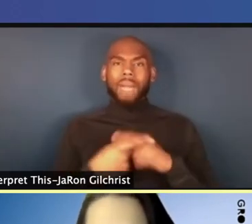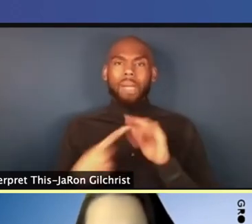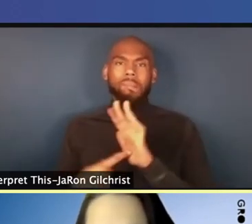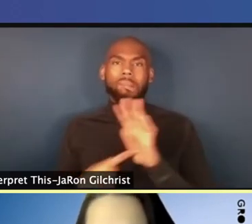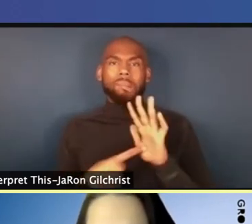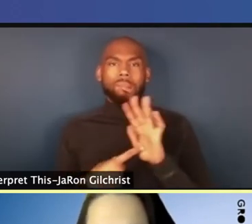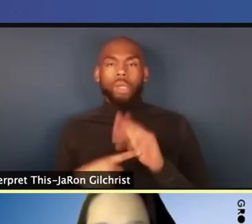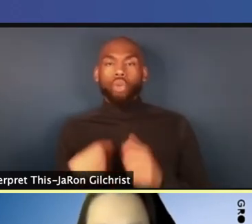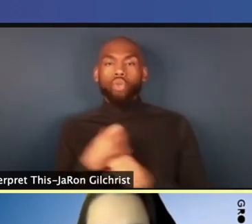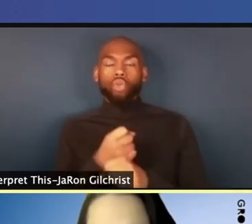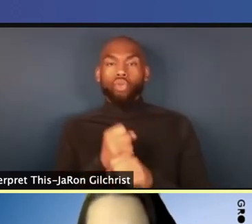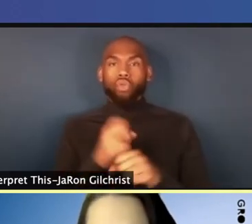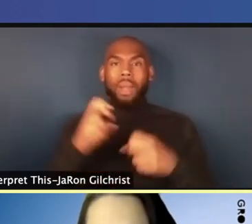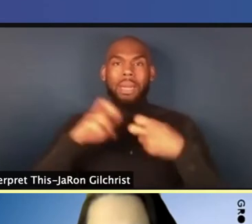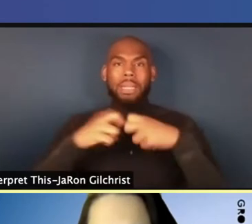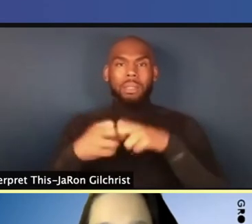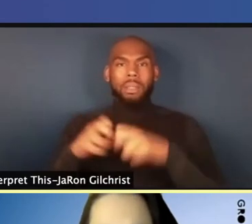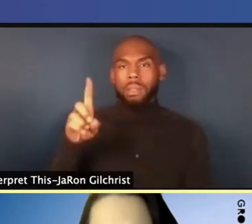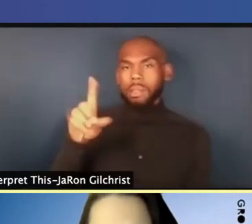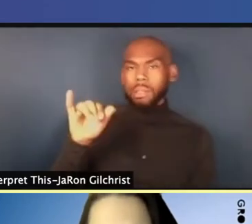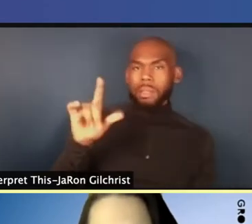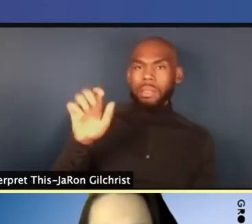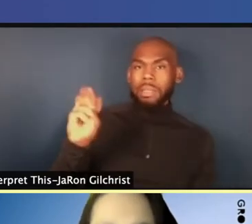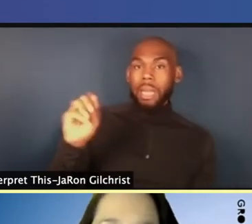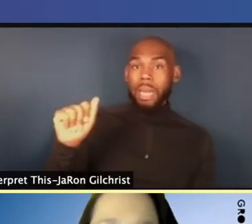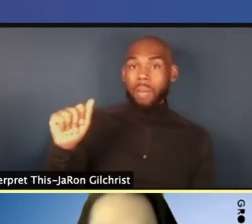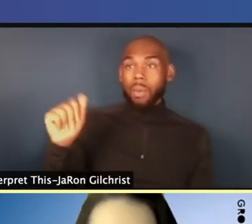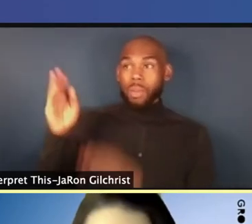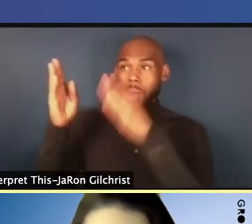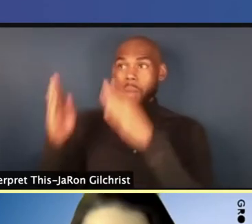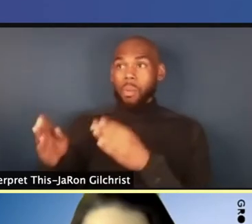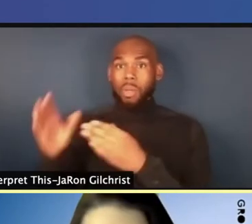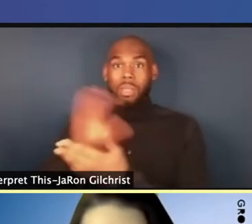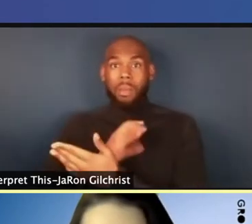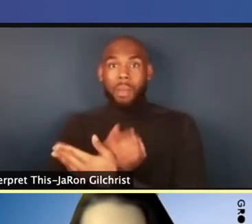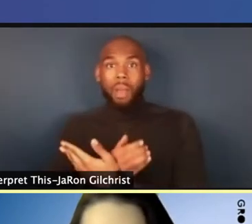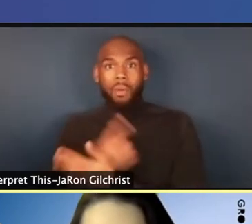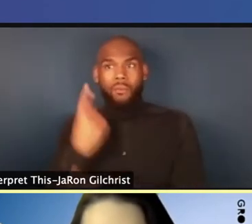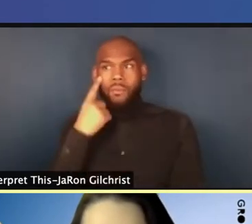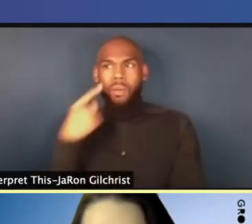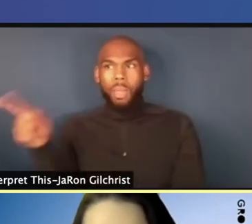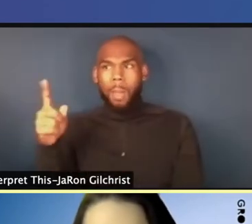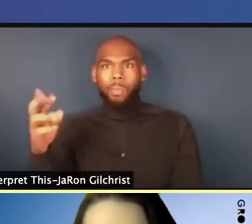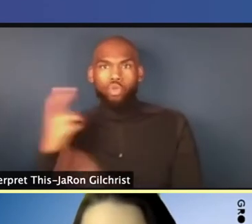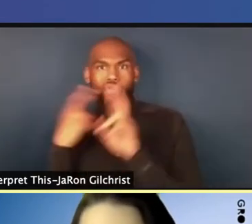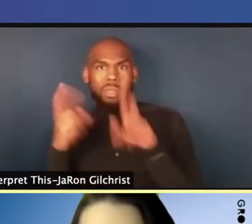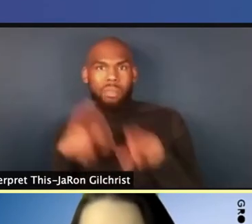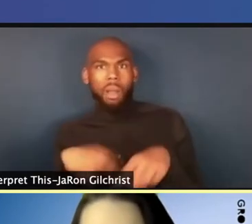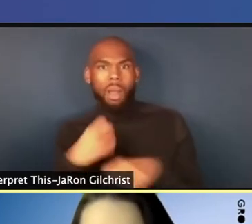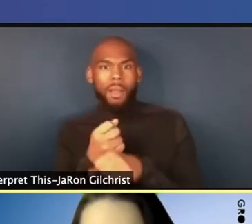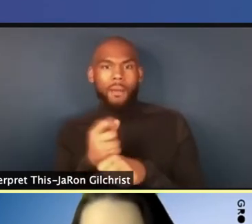dilemma for a person with power to respond to that makes them look bad either way, right?